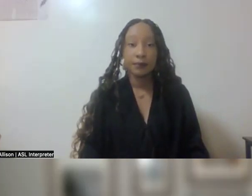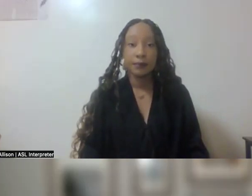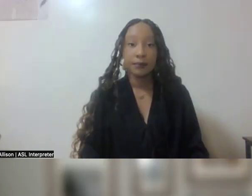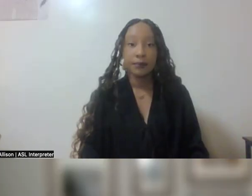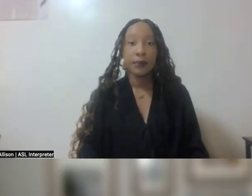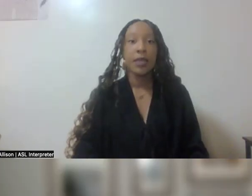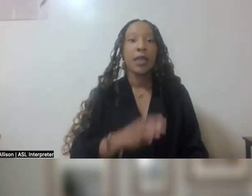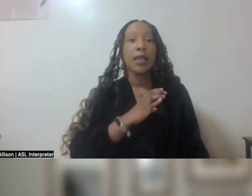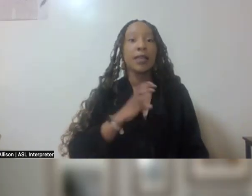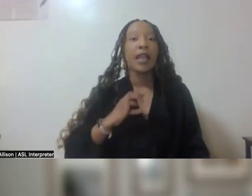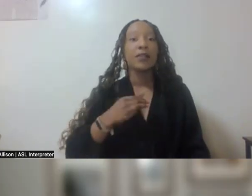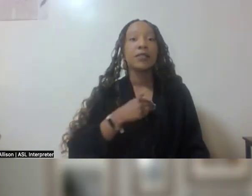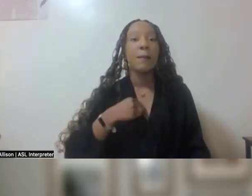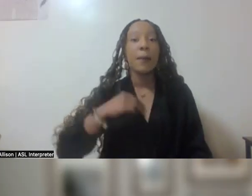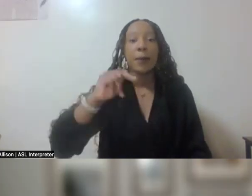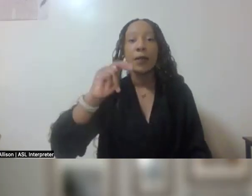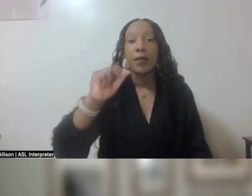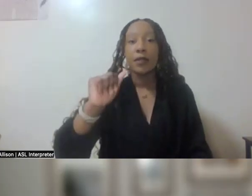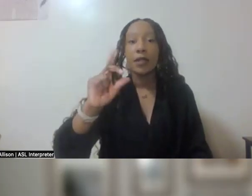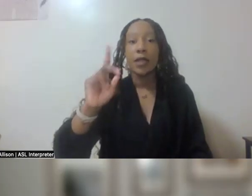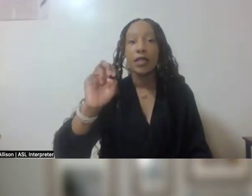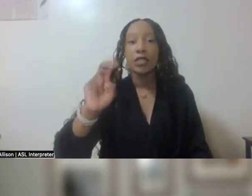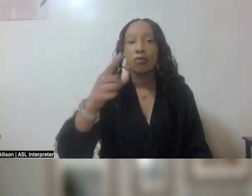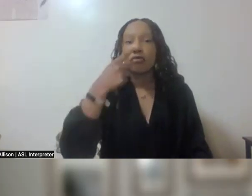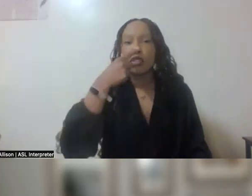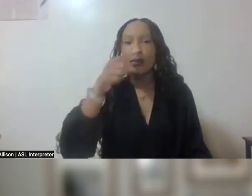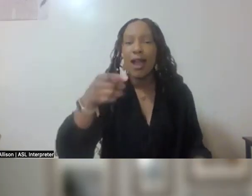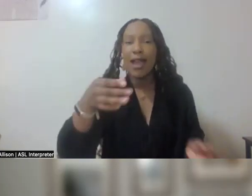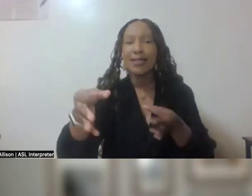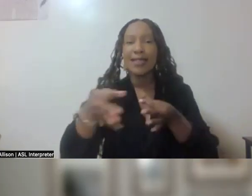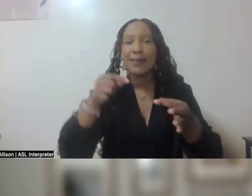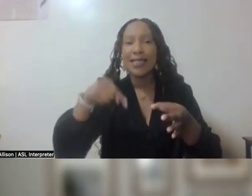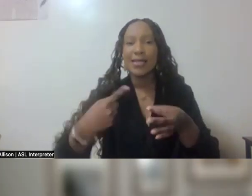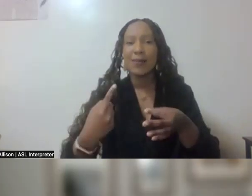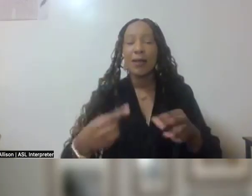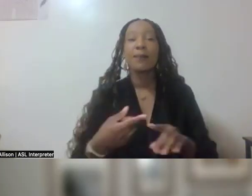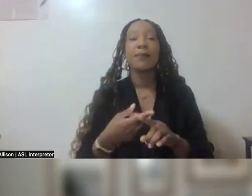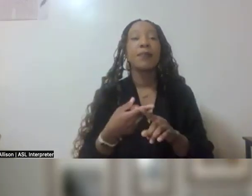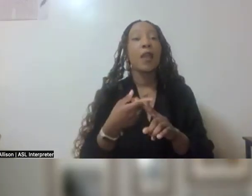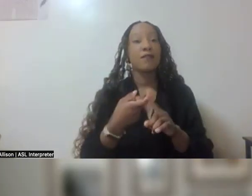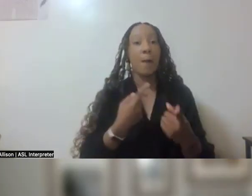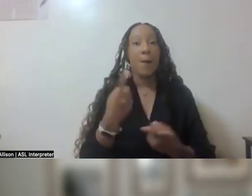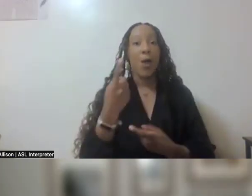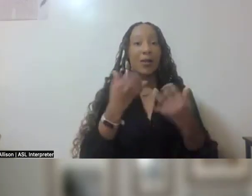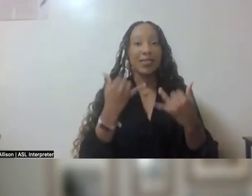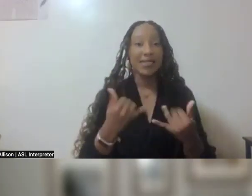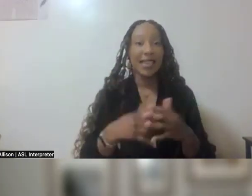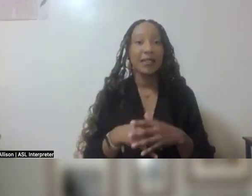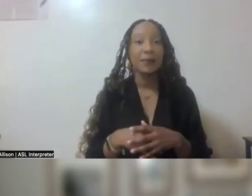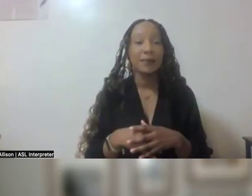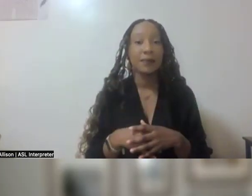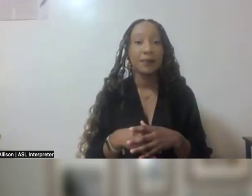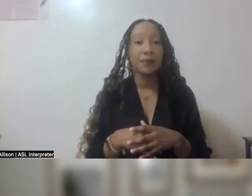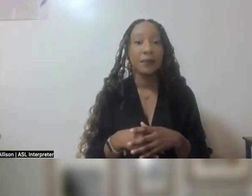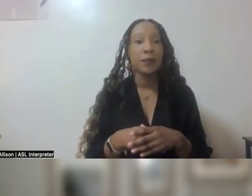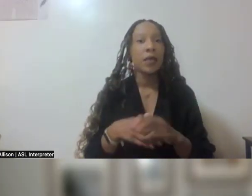Councilmember Nadeau, I'm going to ask you to take on this next one. All right, so this is one coming in from Q&A today. Why was there no community engagement